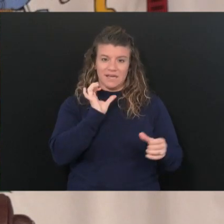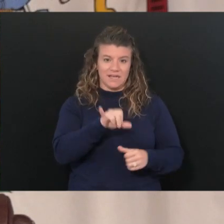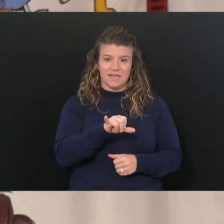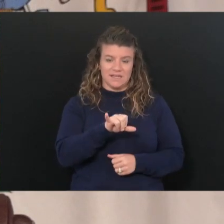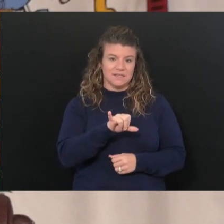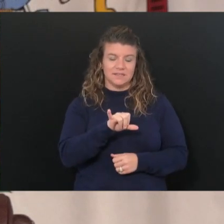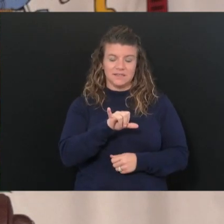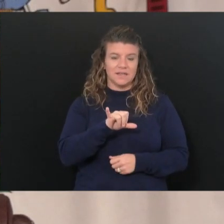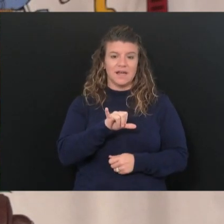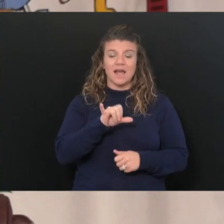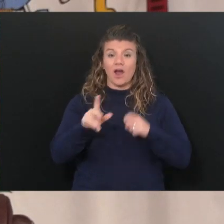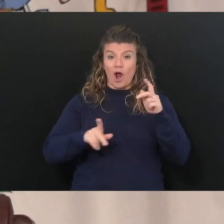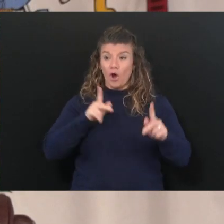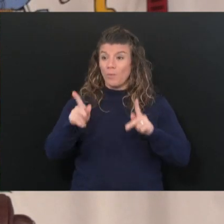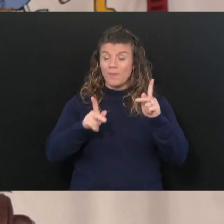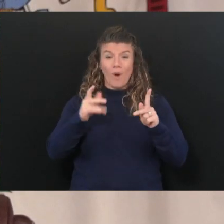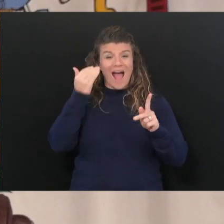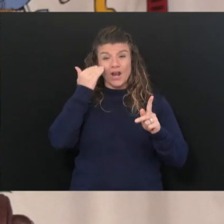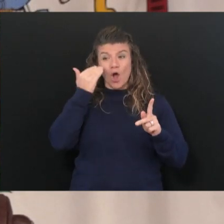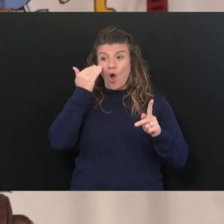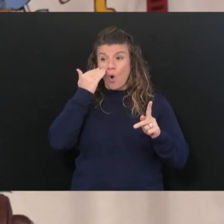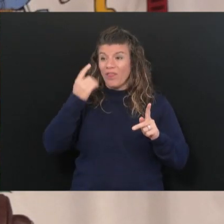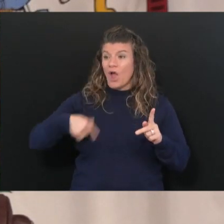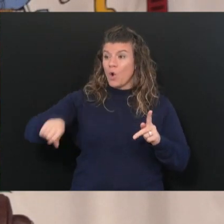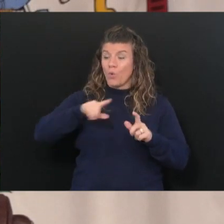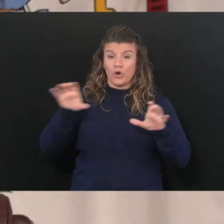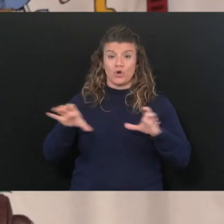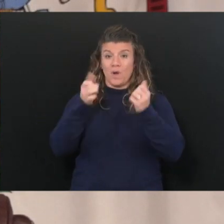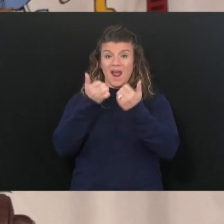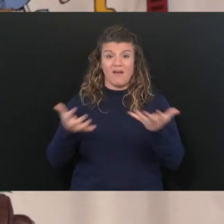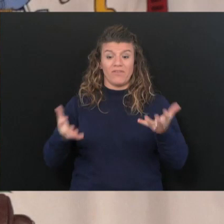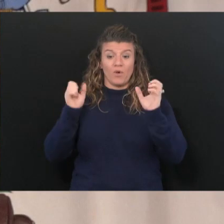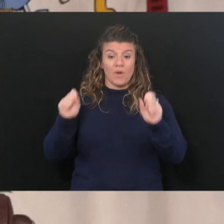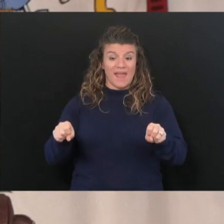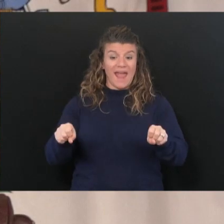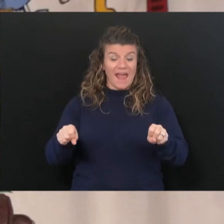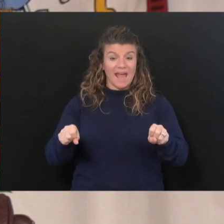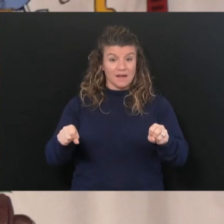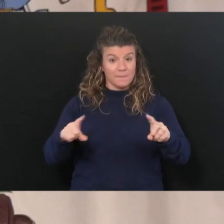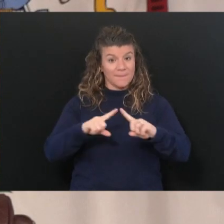I know our people are doing any and all that they can do, but I'm going to